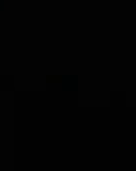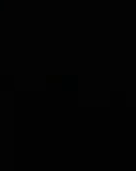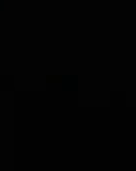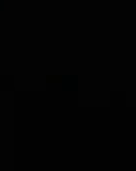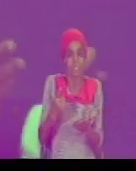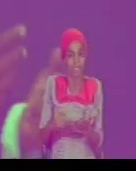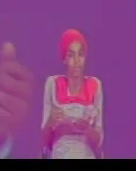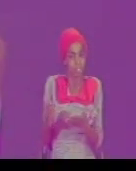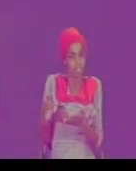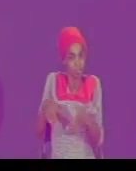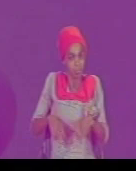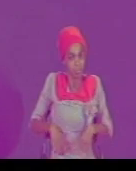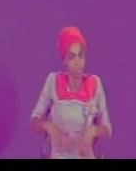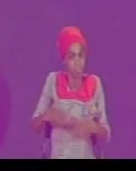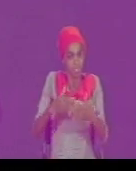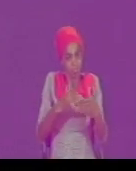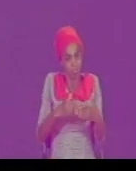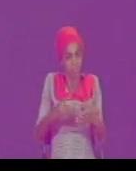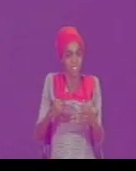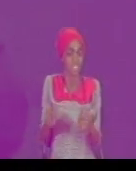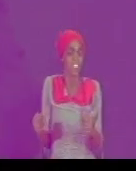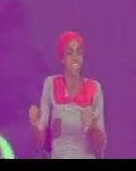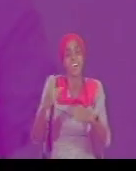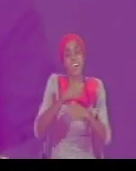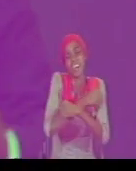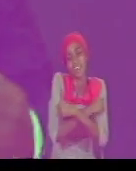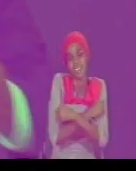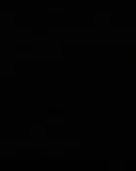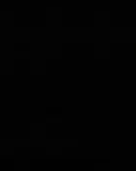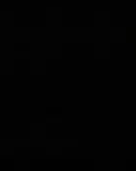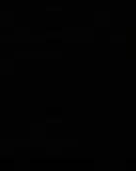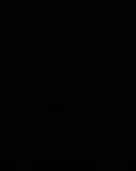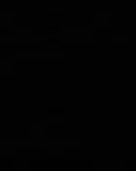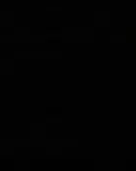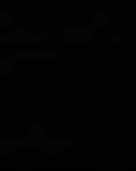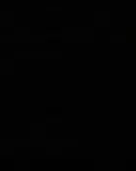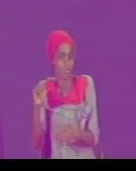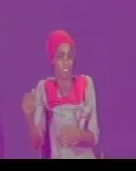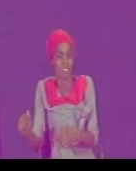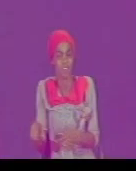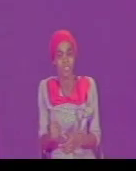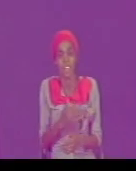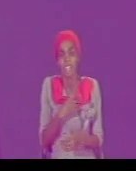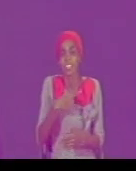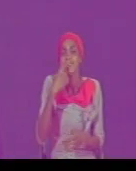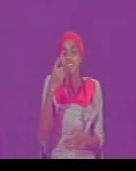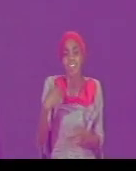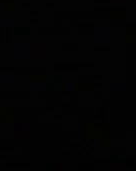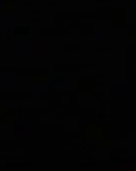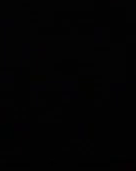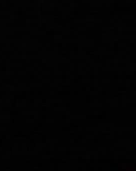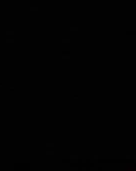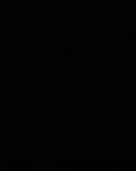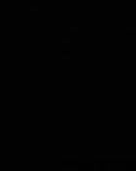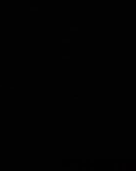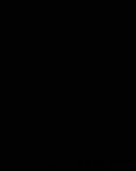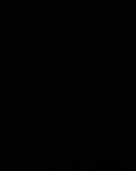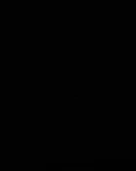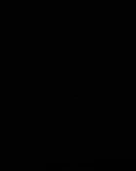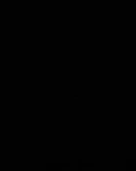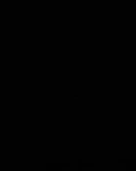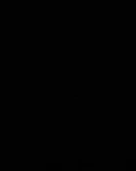together. They hug themselves and keep themselves to themselves, and then they say they are dancing, and then they are whispering some